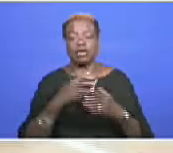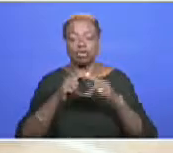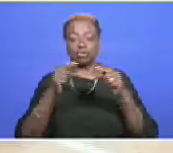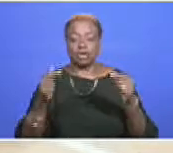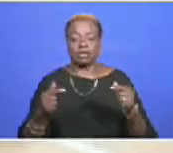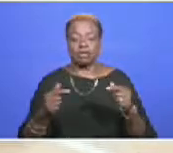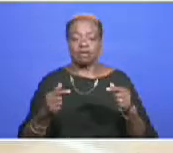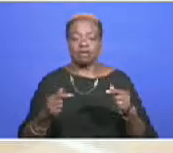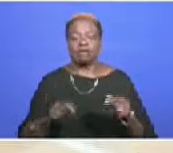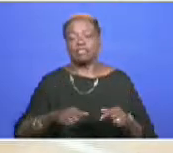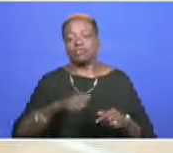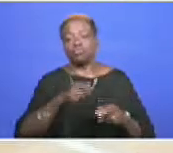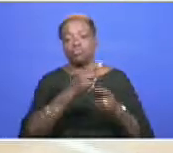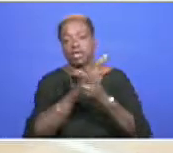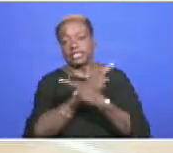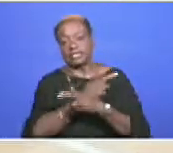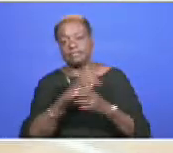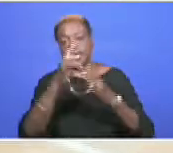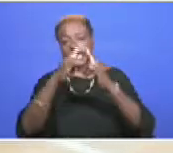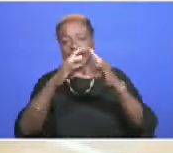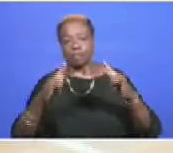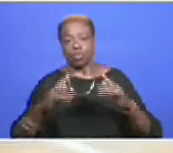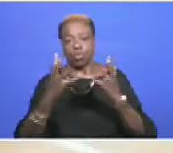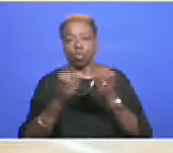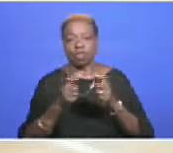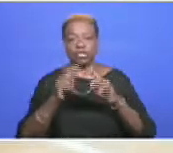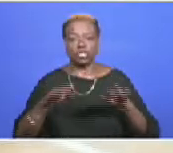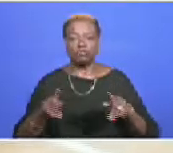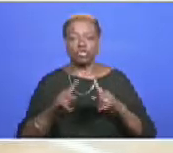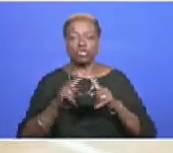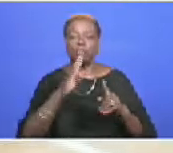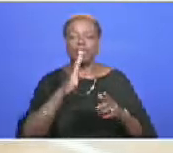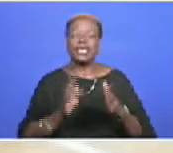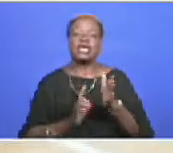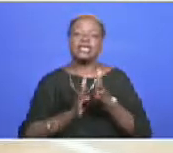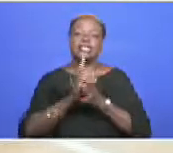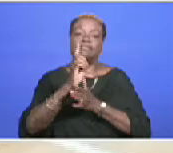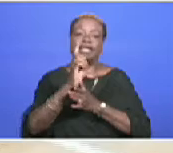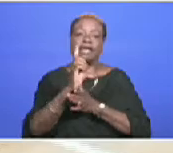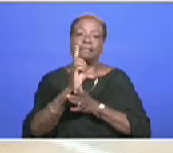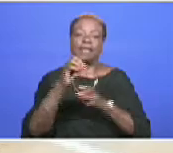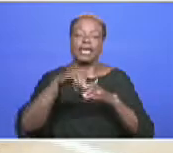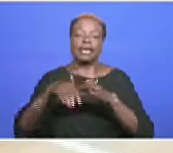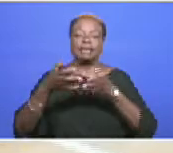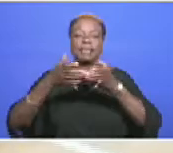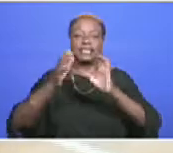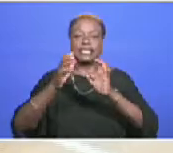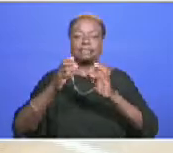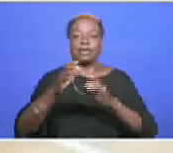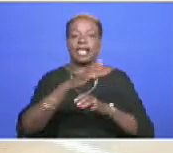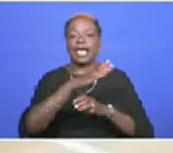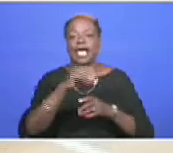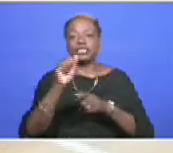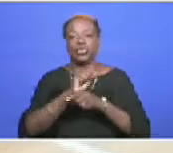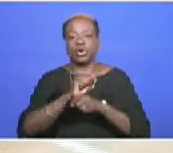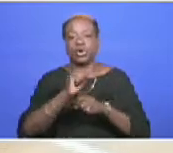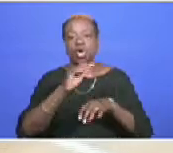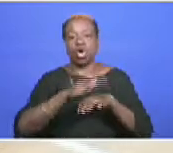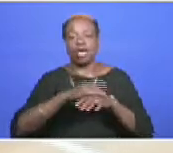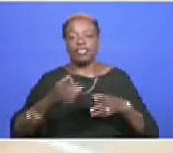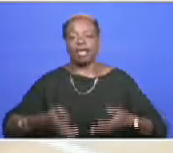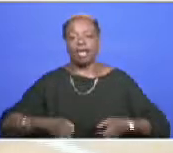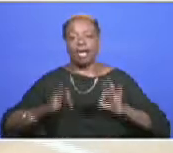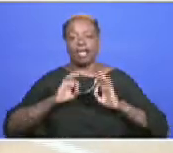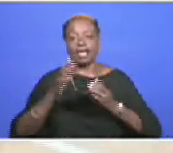the kids to continue to be developed as it pertains to basketball, but we also want them to work on their life skills as well. The camp has